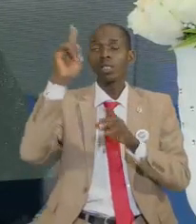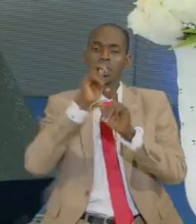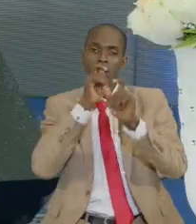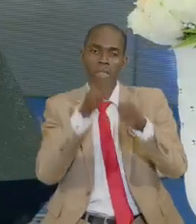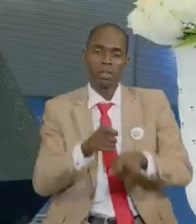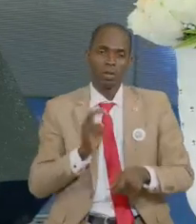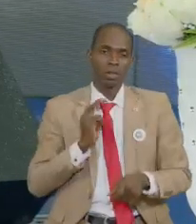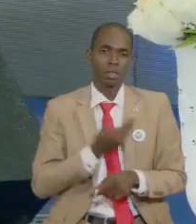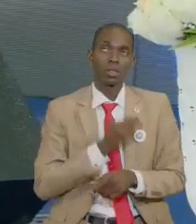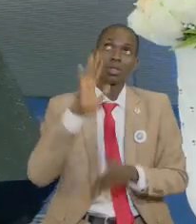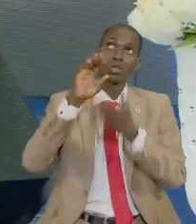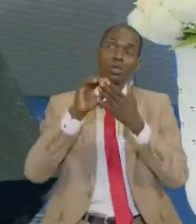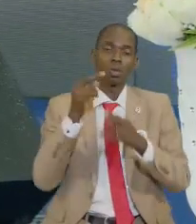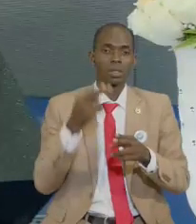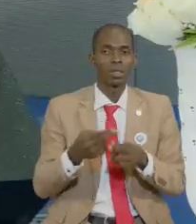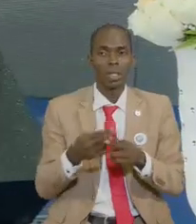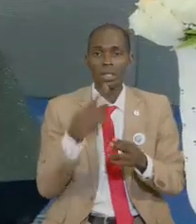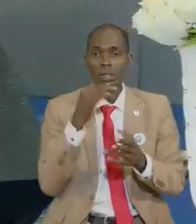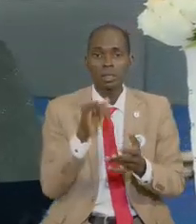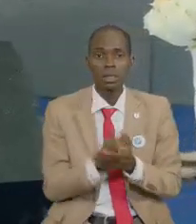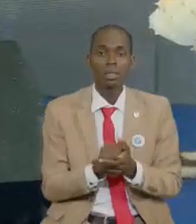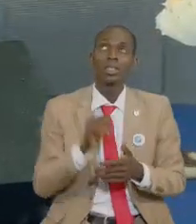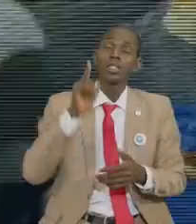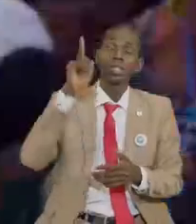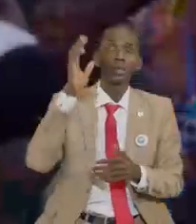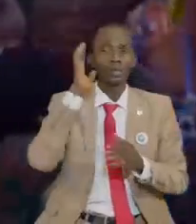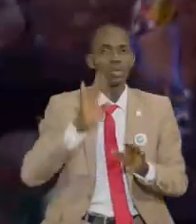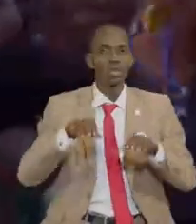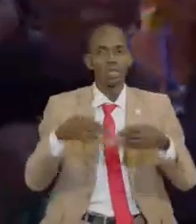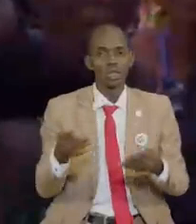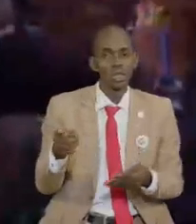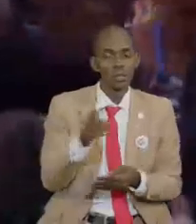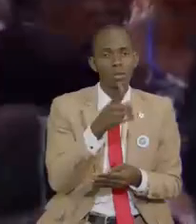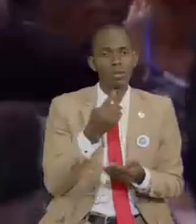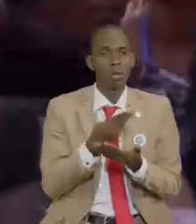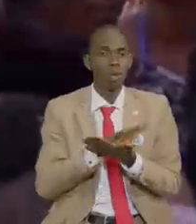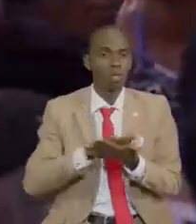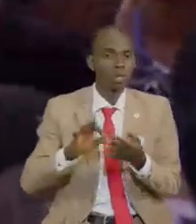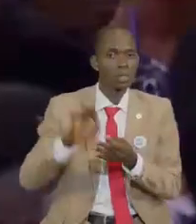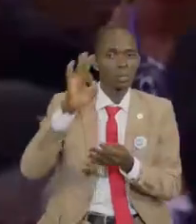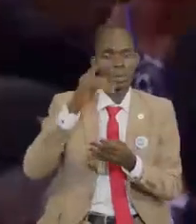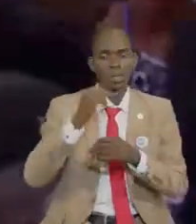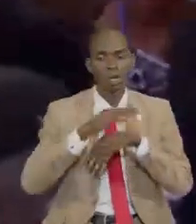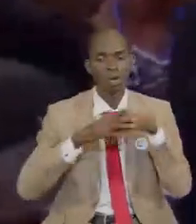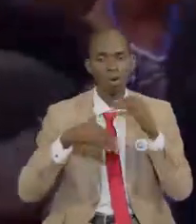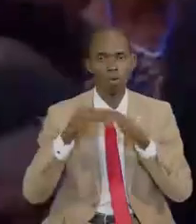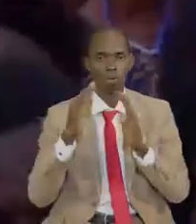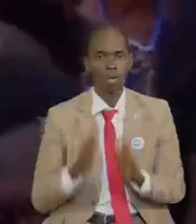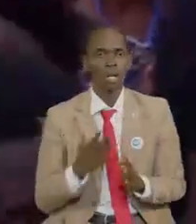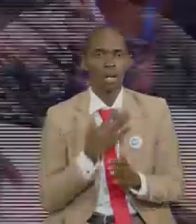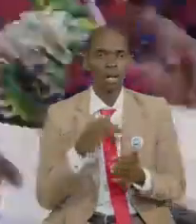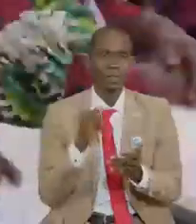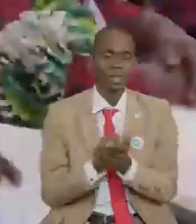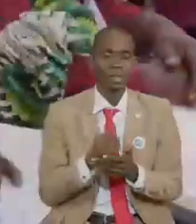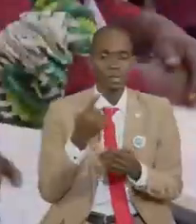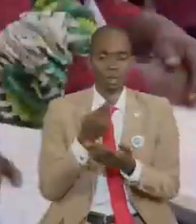he says, he will give you the Holy Ghost, the Comforter, and that he will